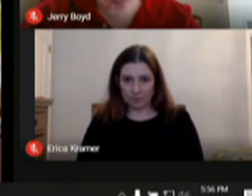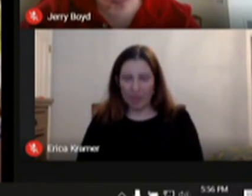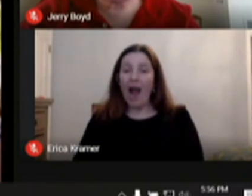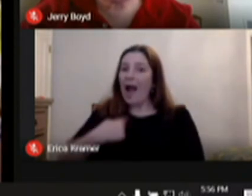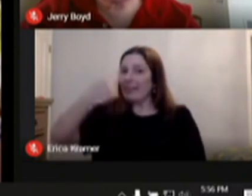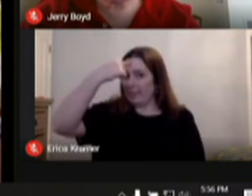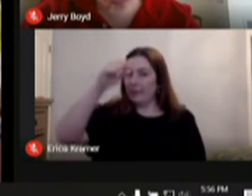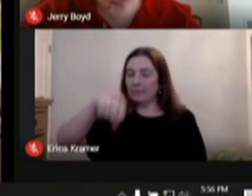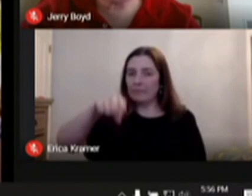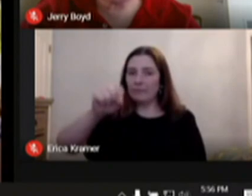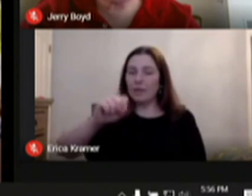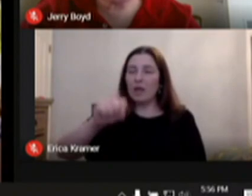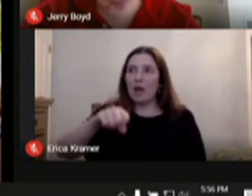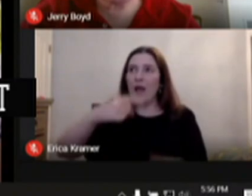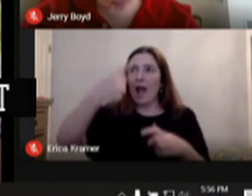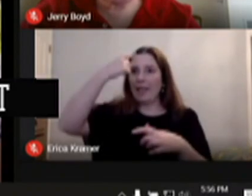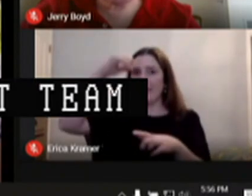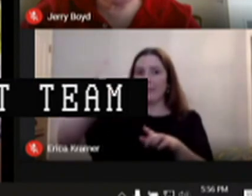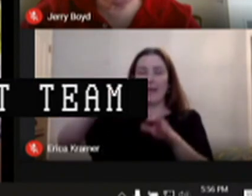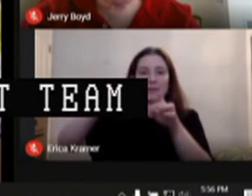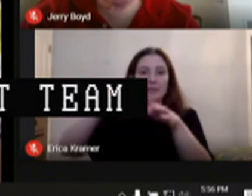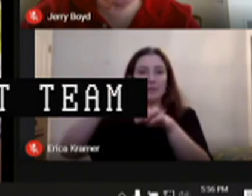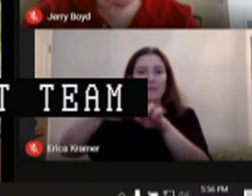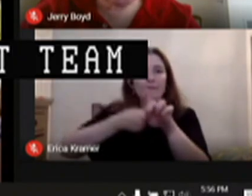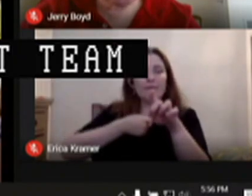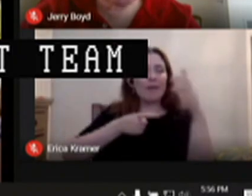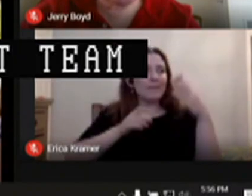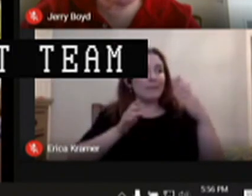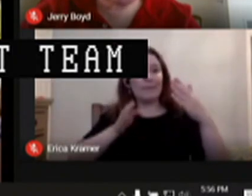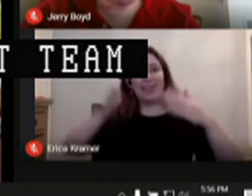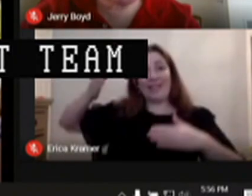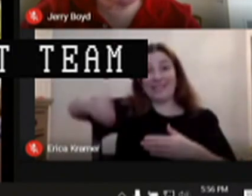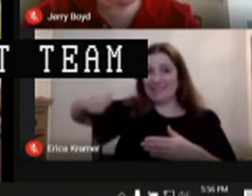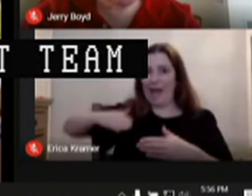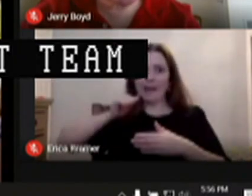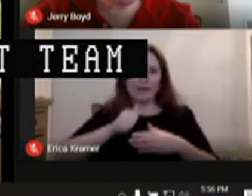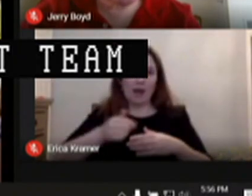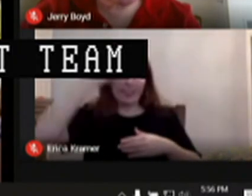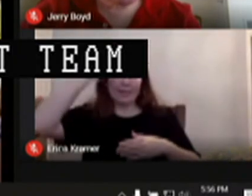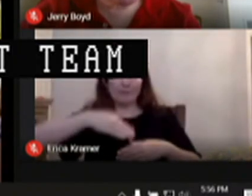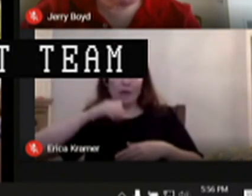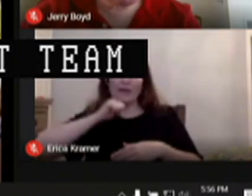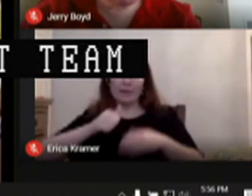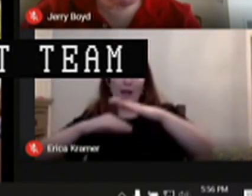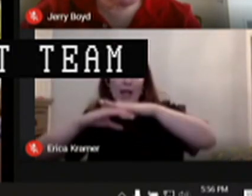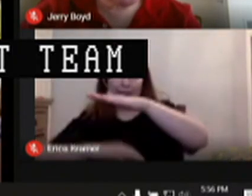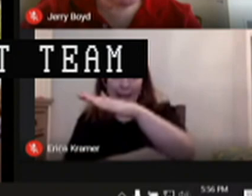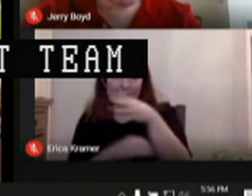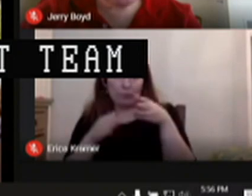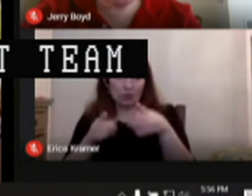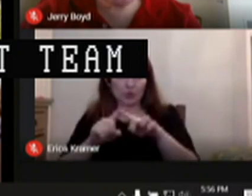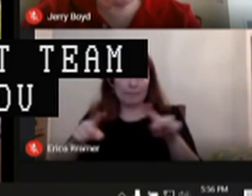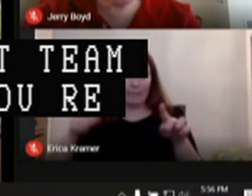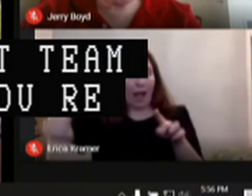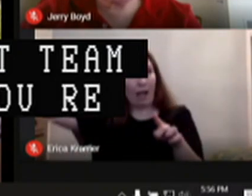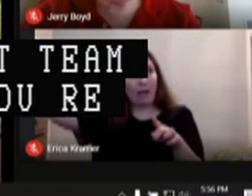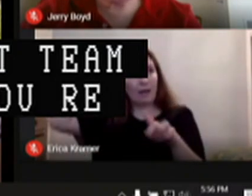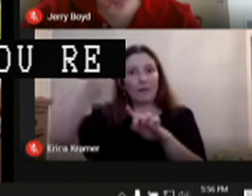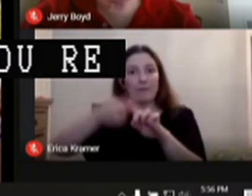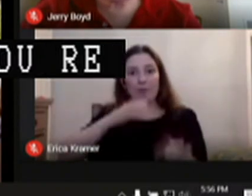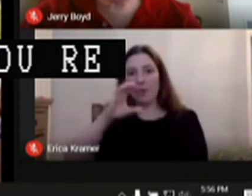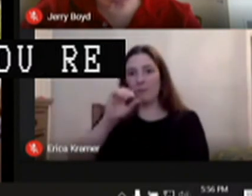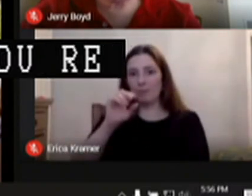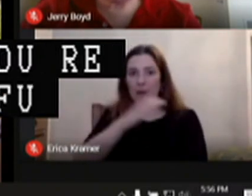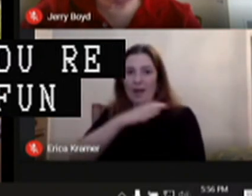members calls kinder brutalism. So the idea is that you reinterpret the brutalist aesthetic of the building and make that fun and playful